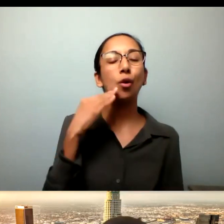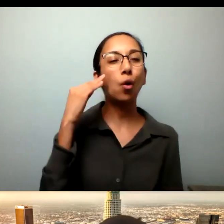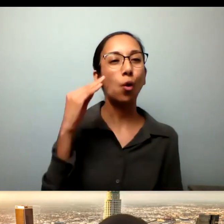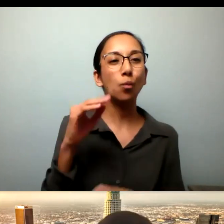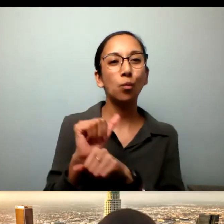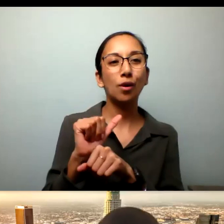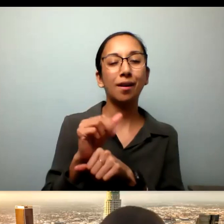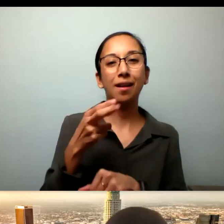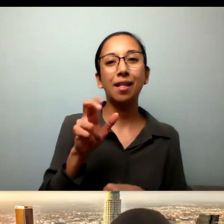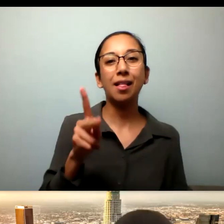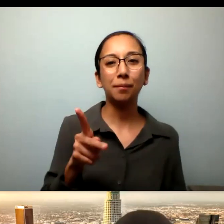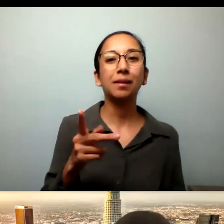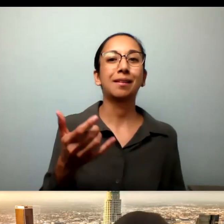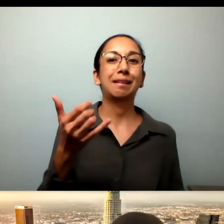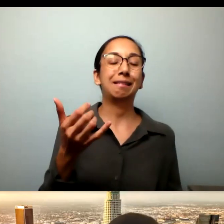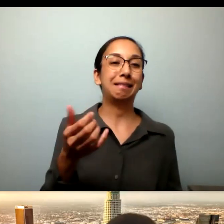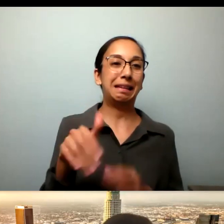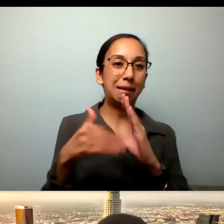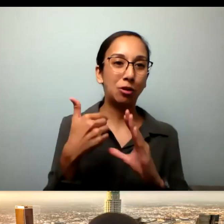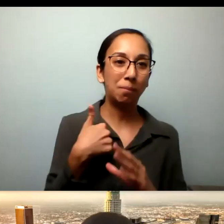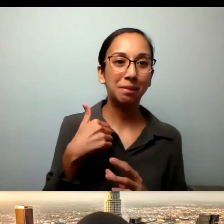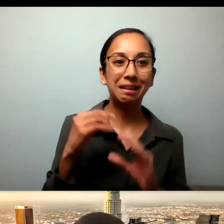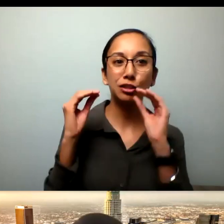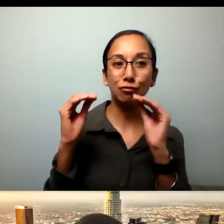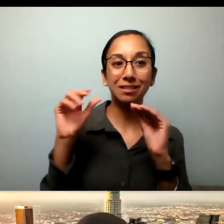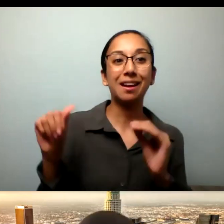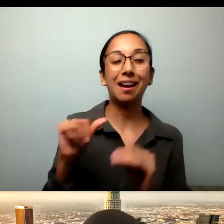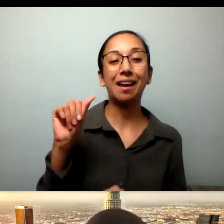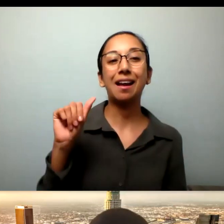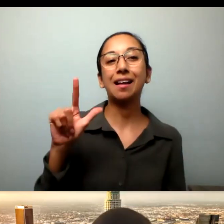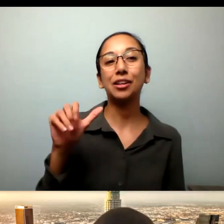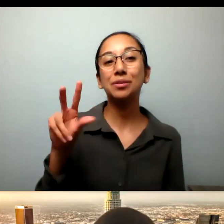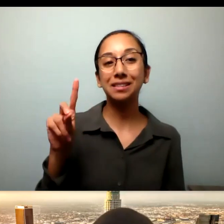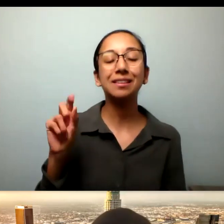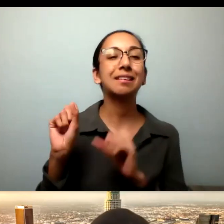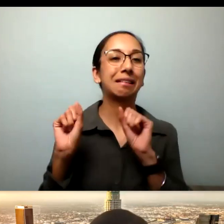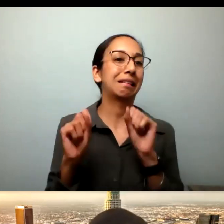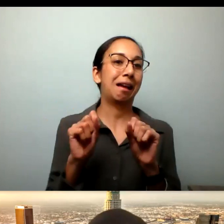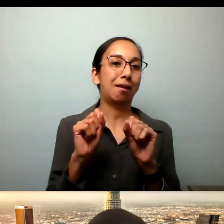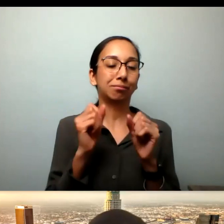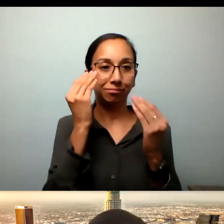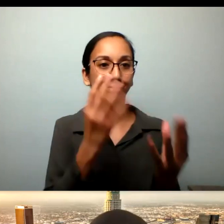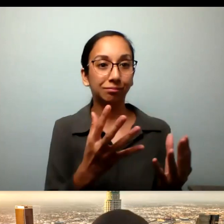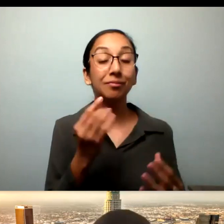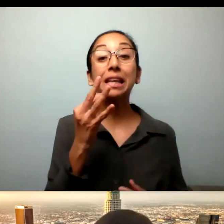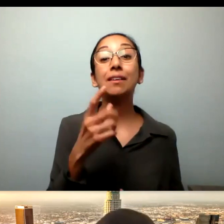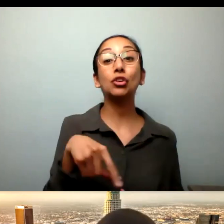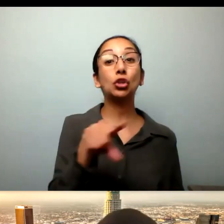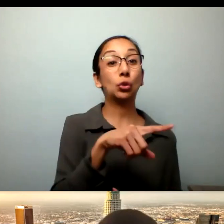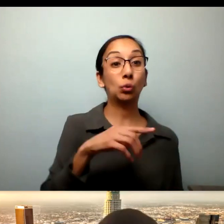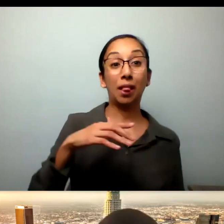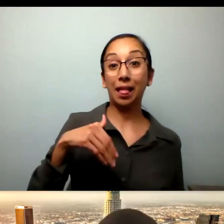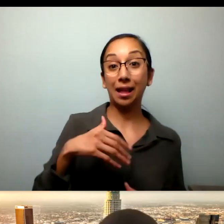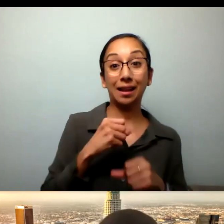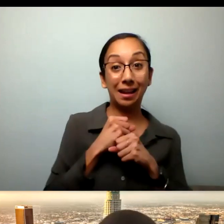at instruction@lausd.net and we will get you connected if you don't know where you're, if you haven't gotten your child's library card, it's called a